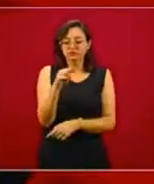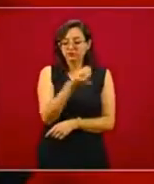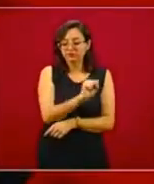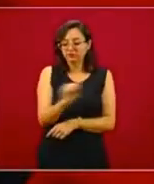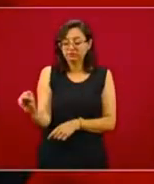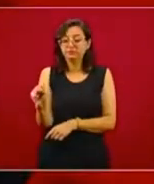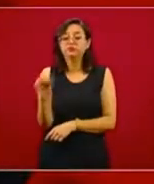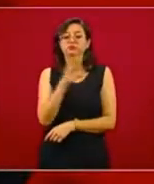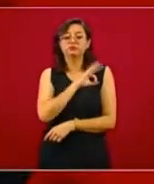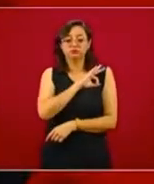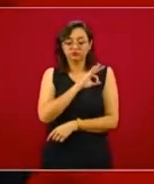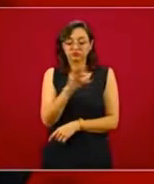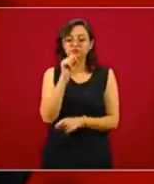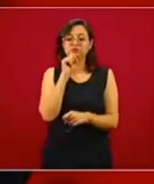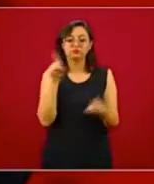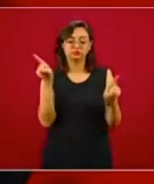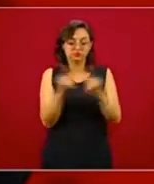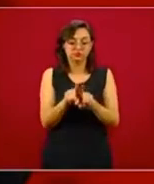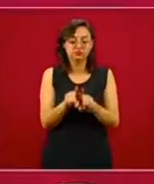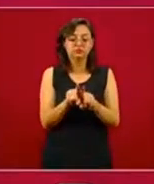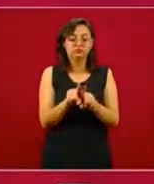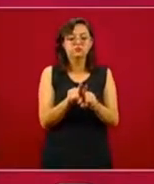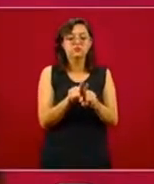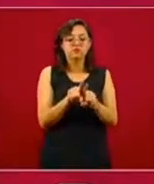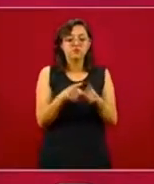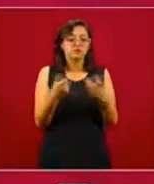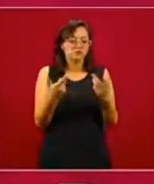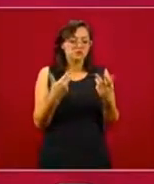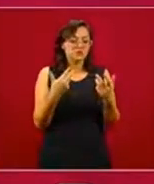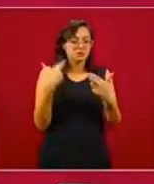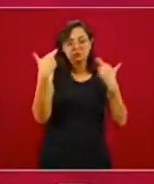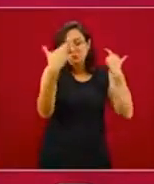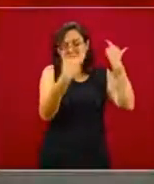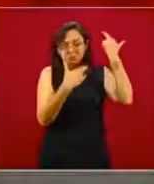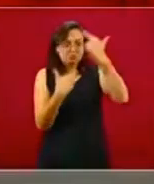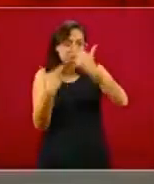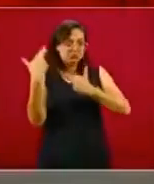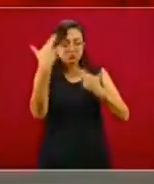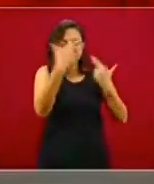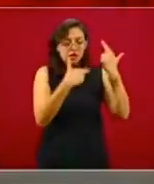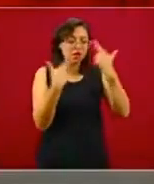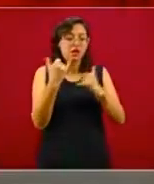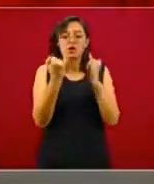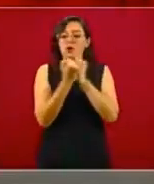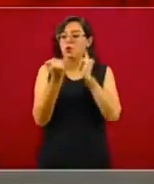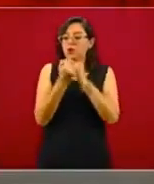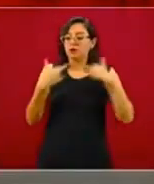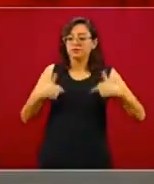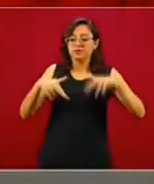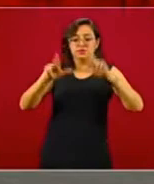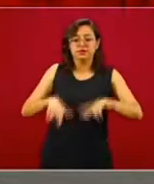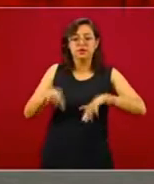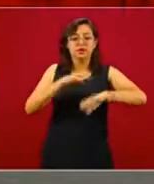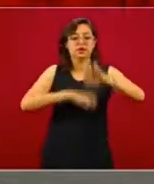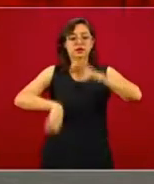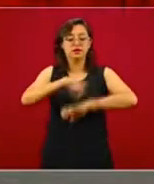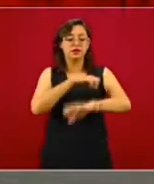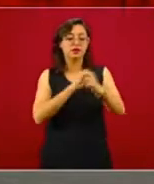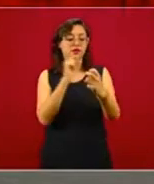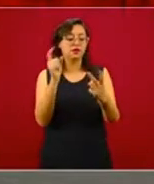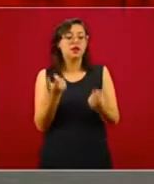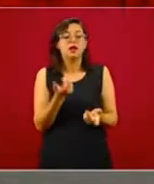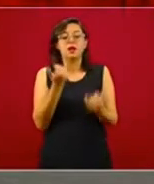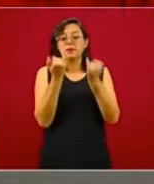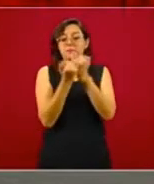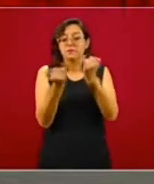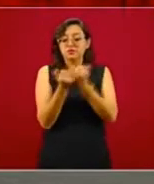and chambers are giving the possibility of contributing during inspection period. And also the Ministry of